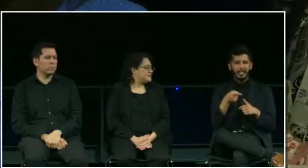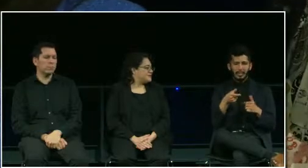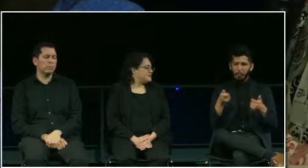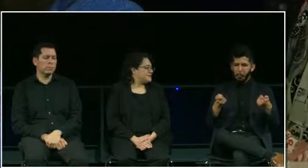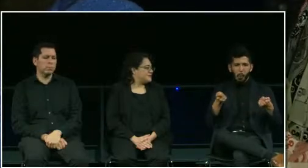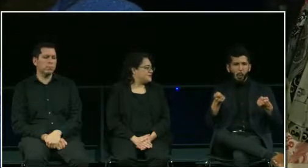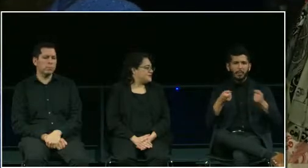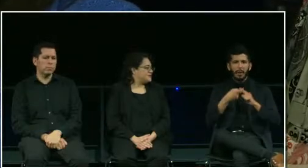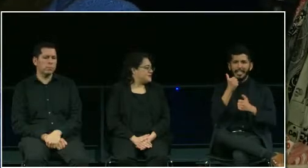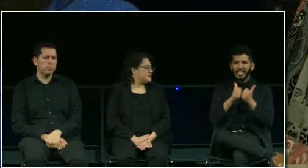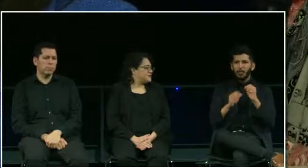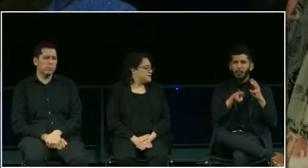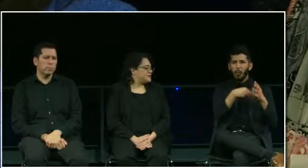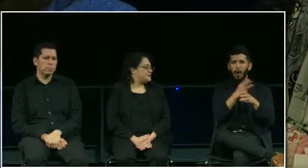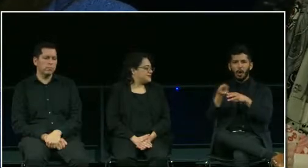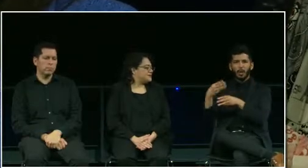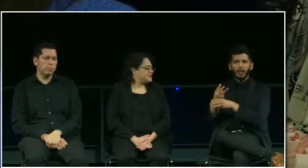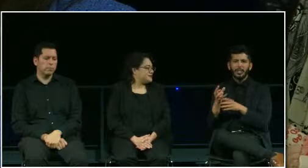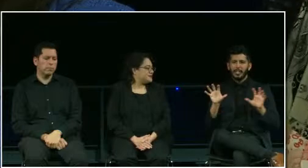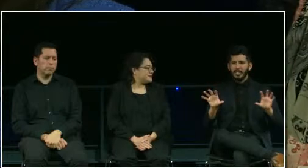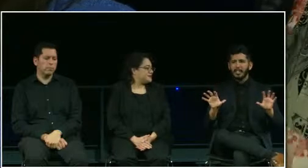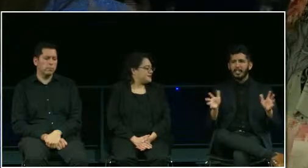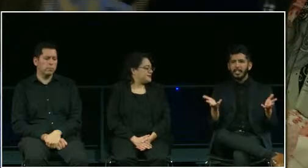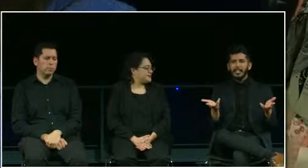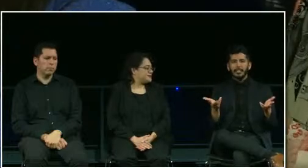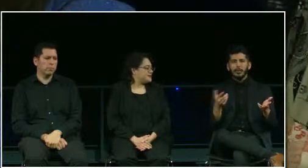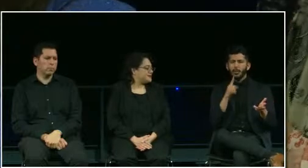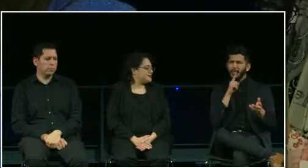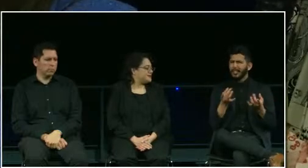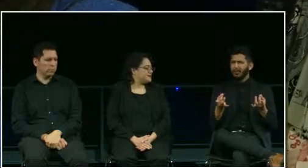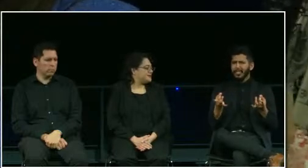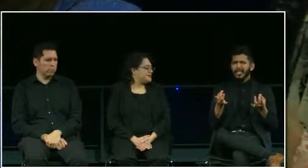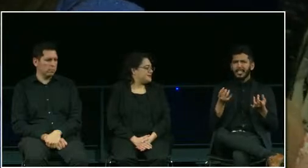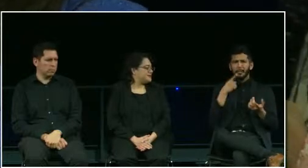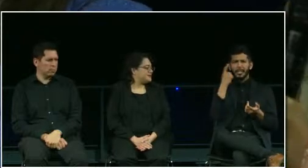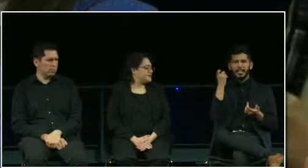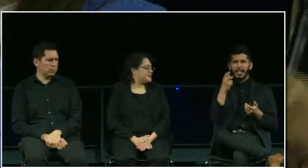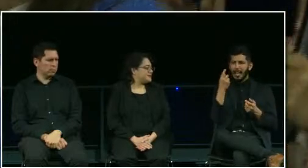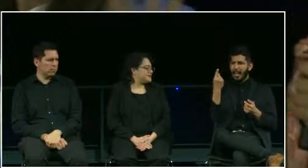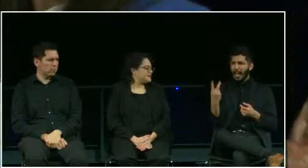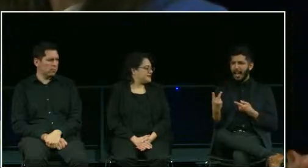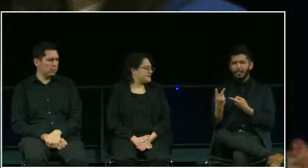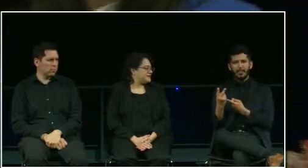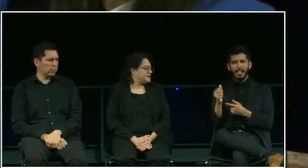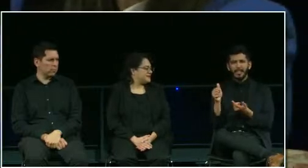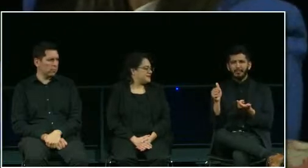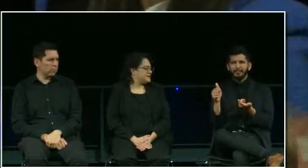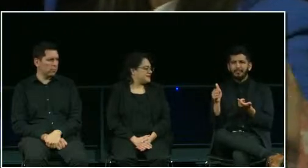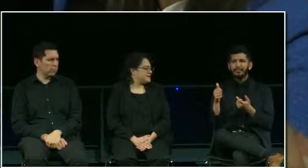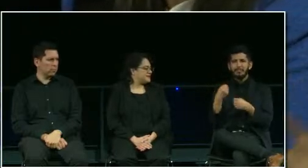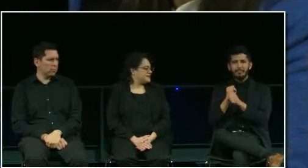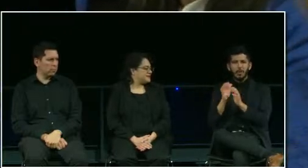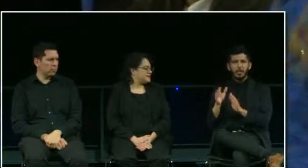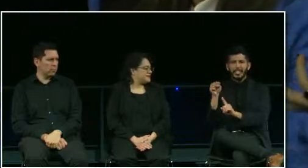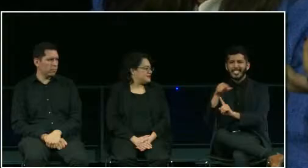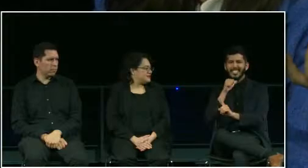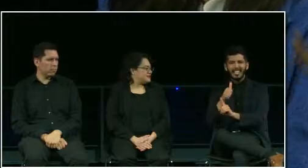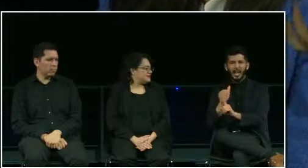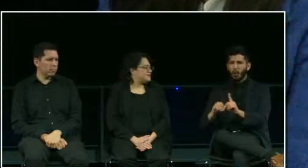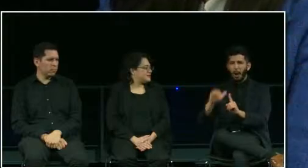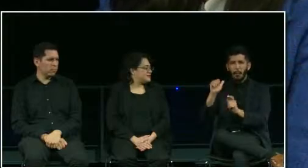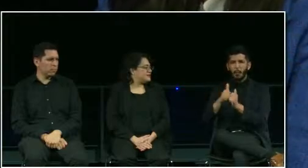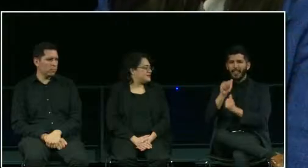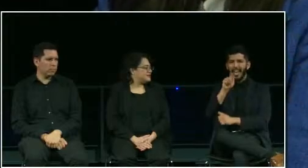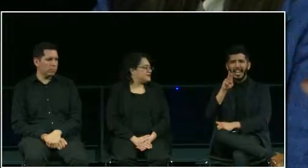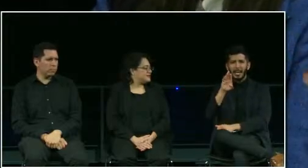Western worlds. And yeah, it was tricky because like half of the animators didn't grow up with anime, didn't know like